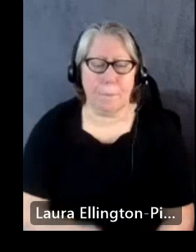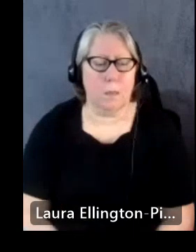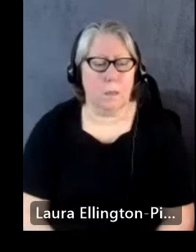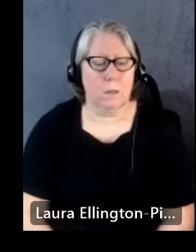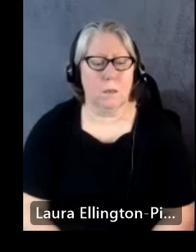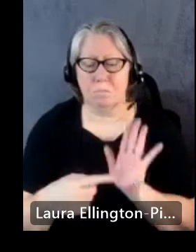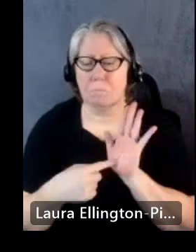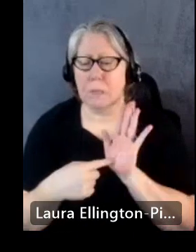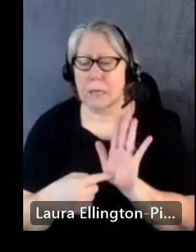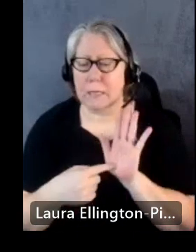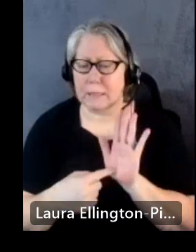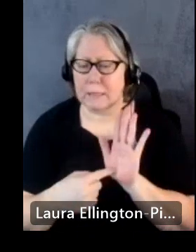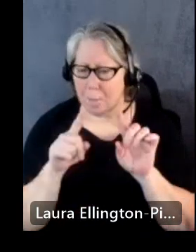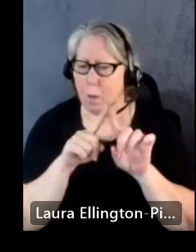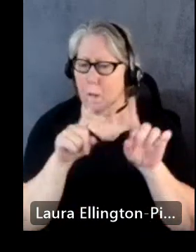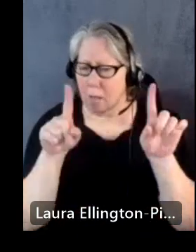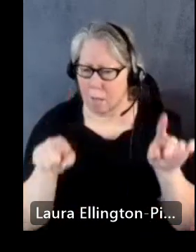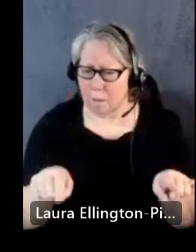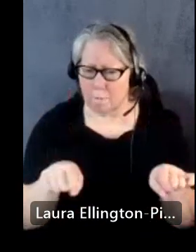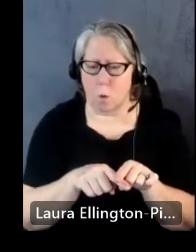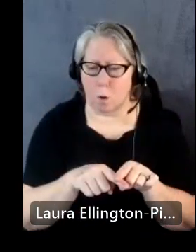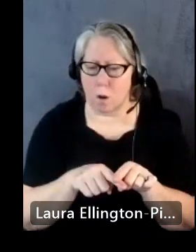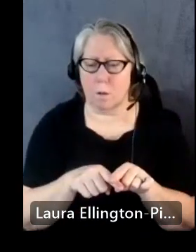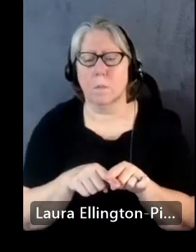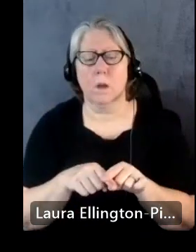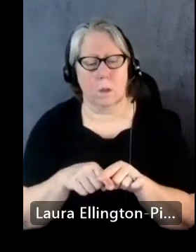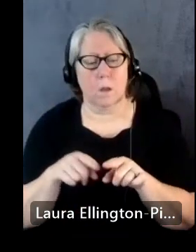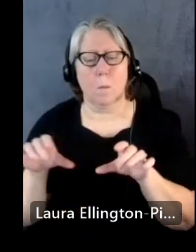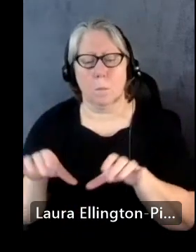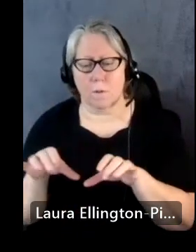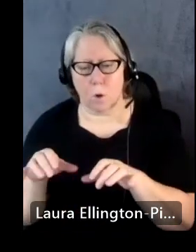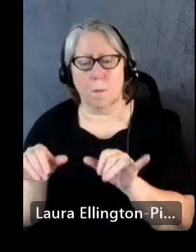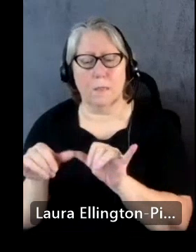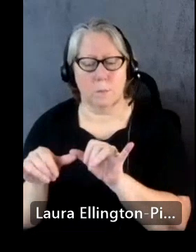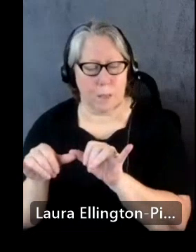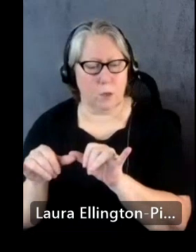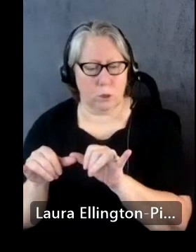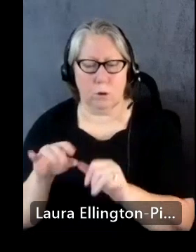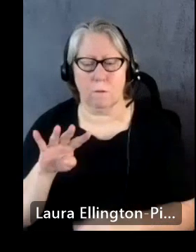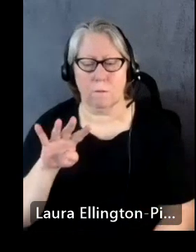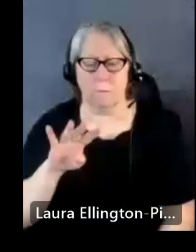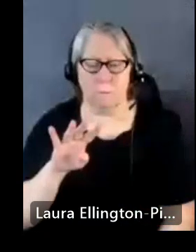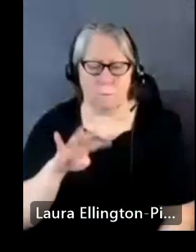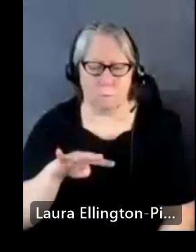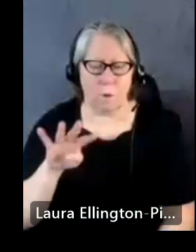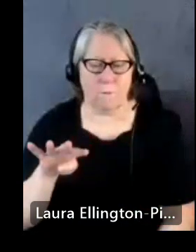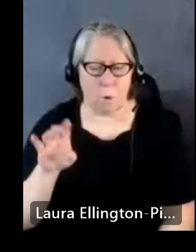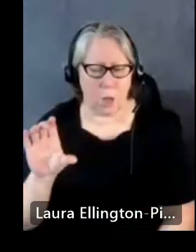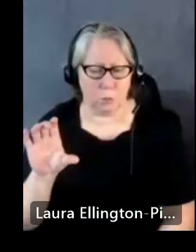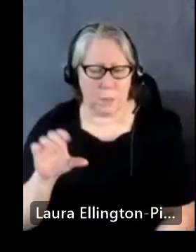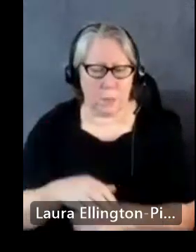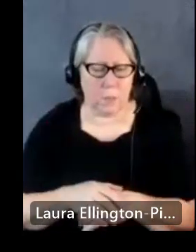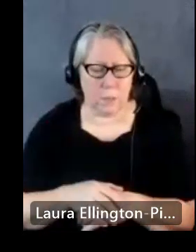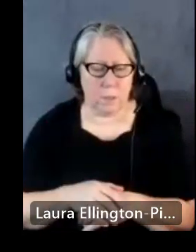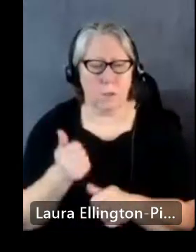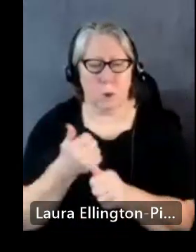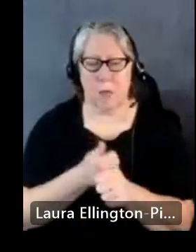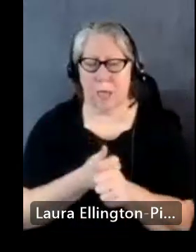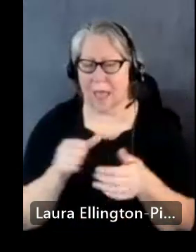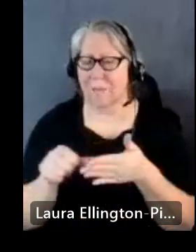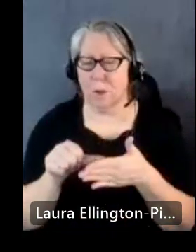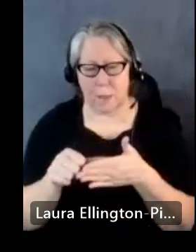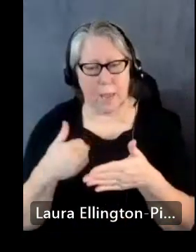example of a form here, the performance measure change request form, the 4400 form. So every page has a title. That's the title, performance